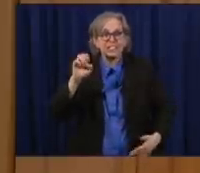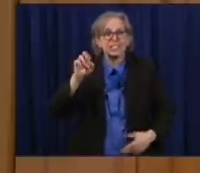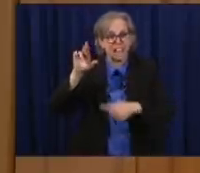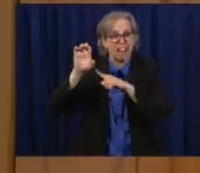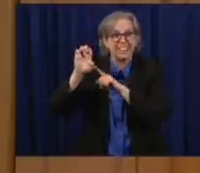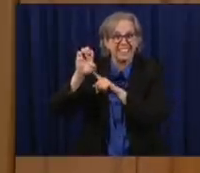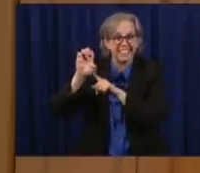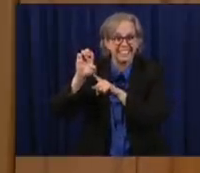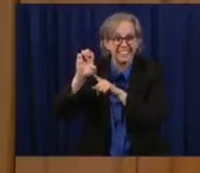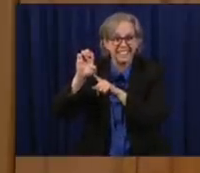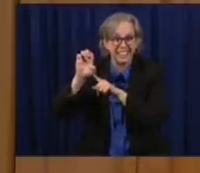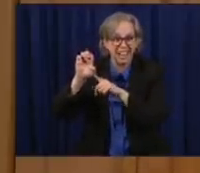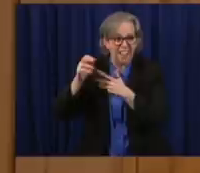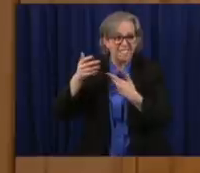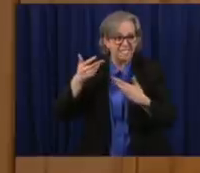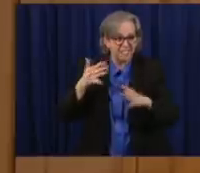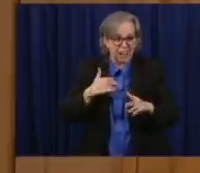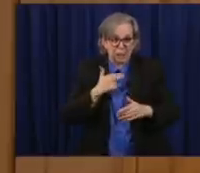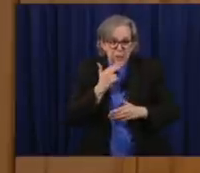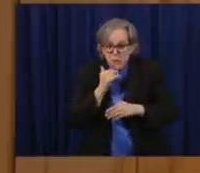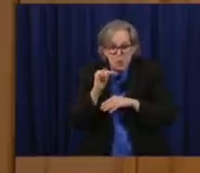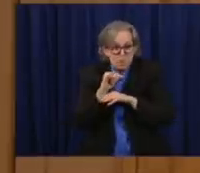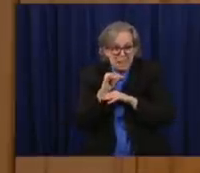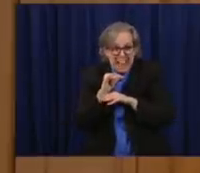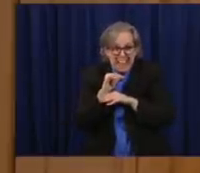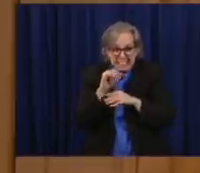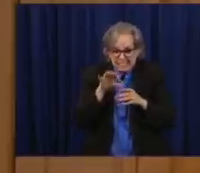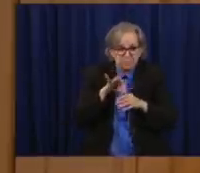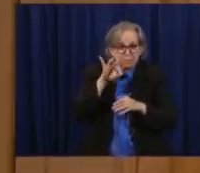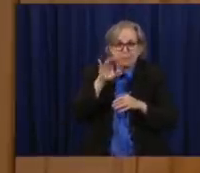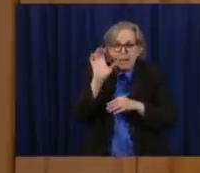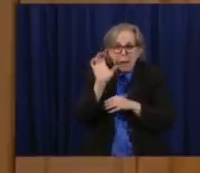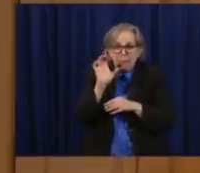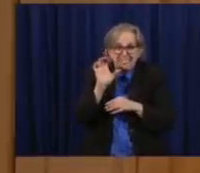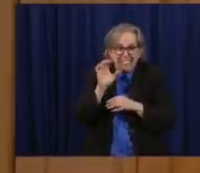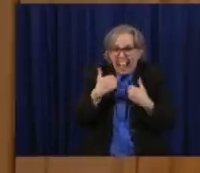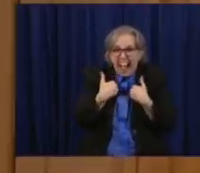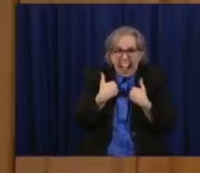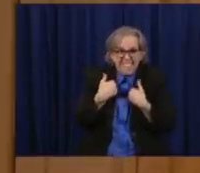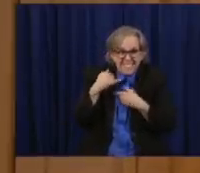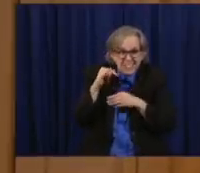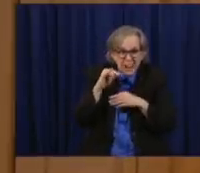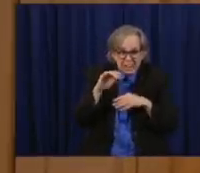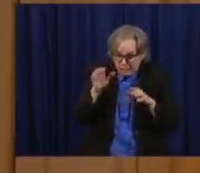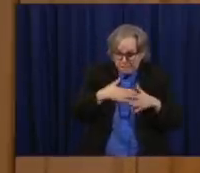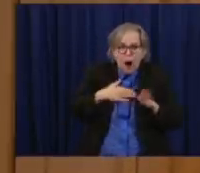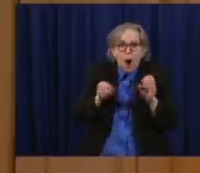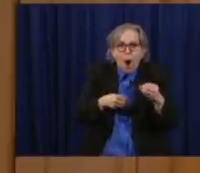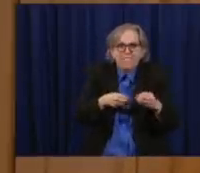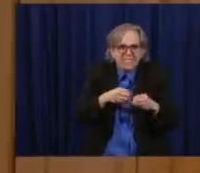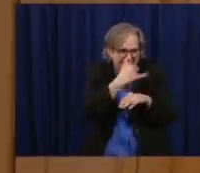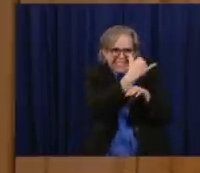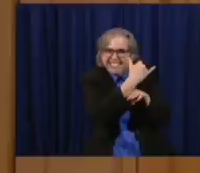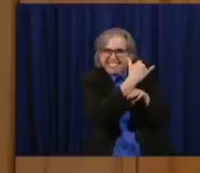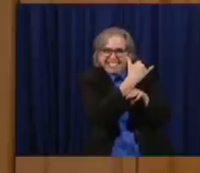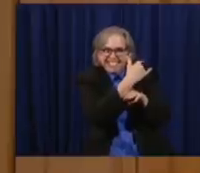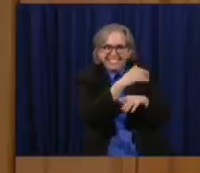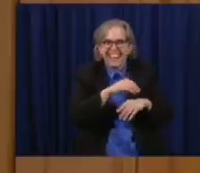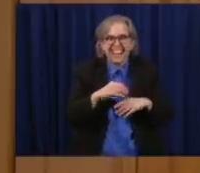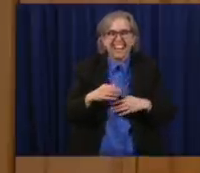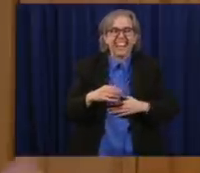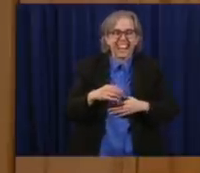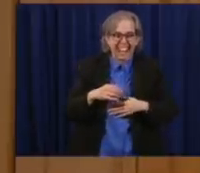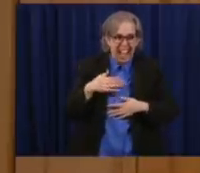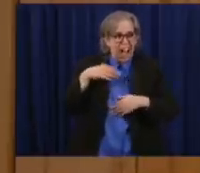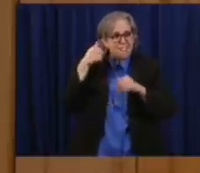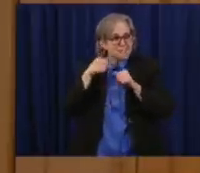Columbus airplane in my office, a little model of it, and I remember thinking her story. I mean, here she is, this mom,